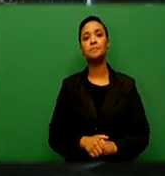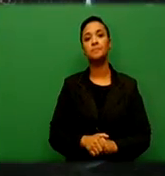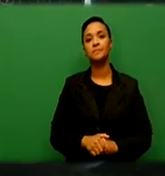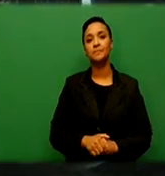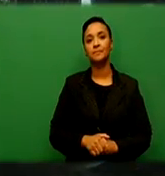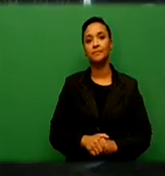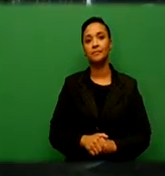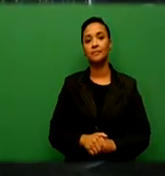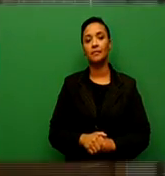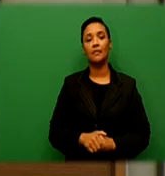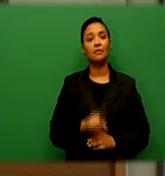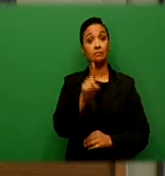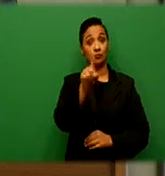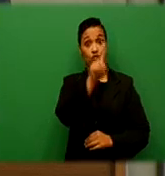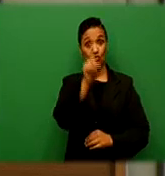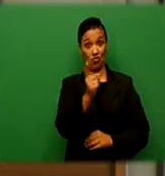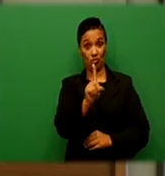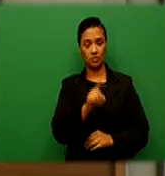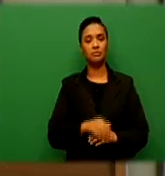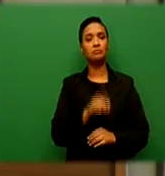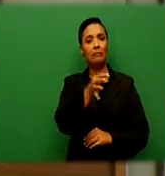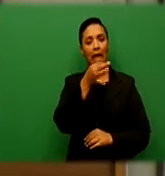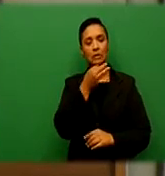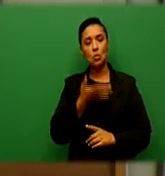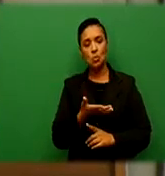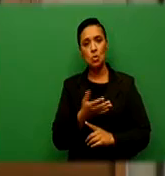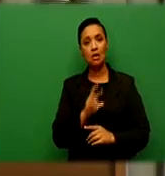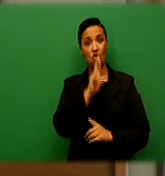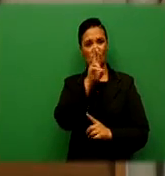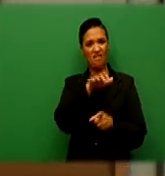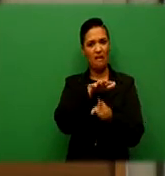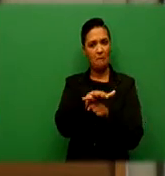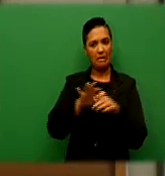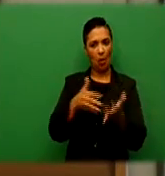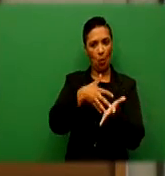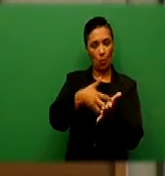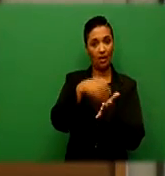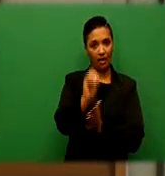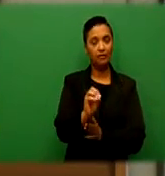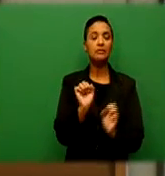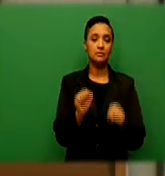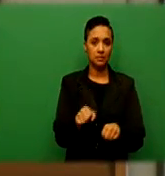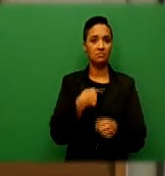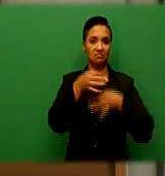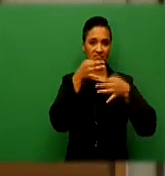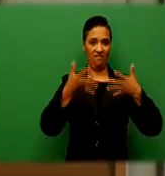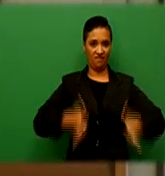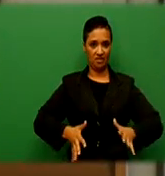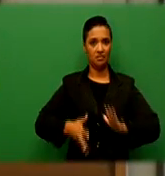The impact of the rand, again, I mean, that leave the politics aside. We